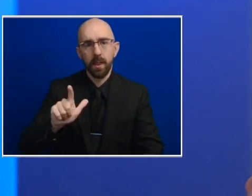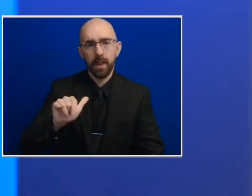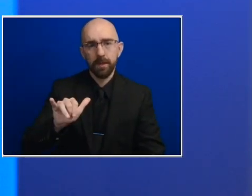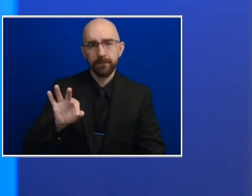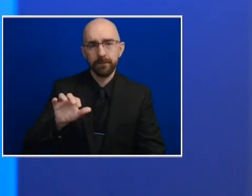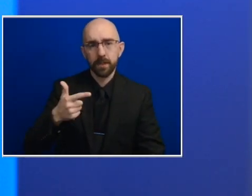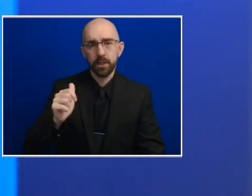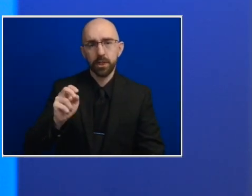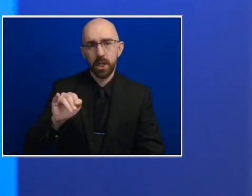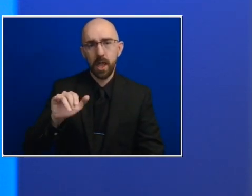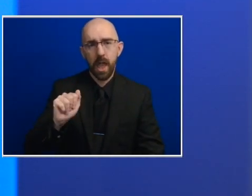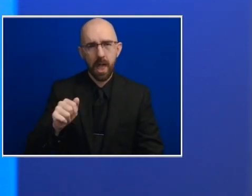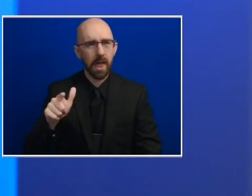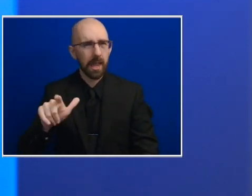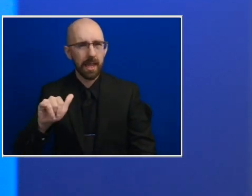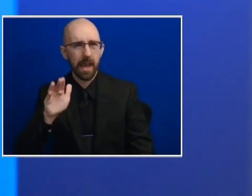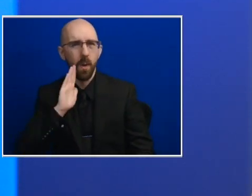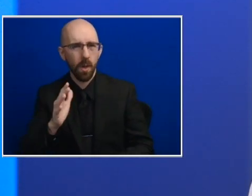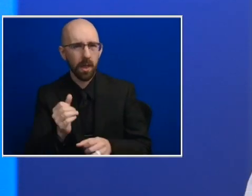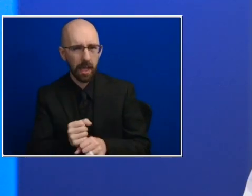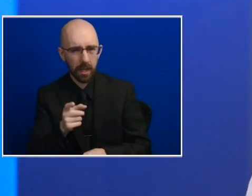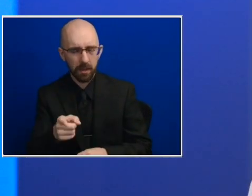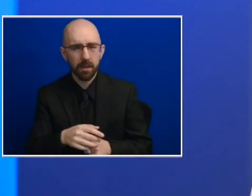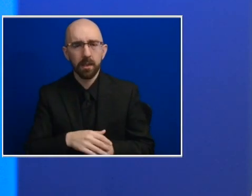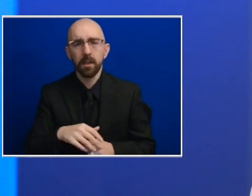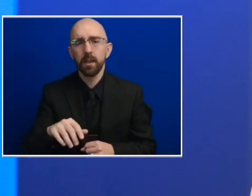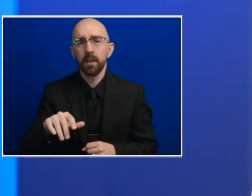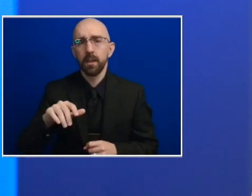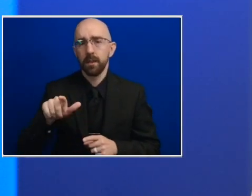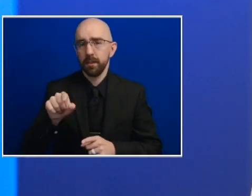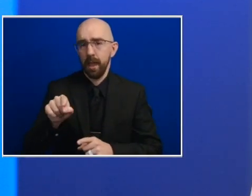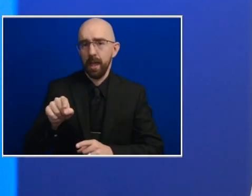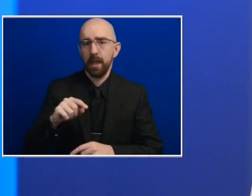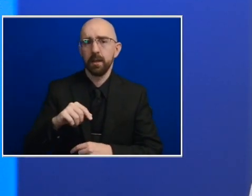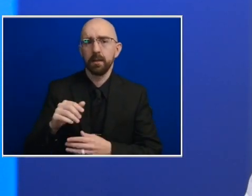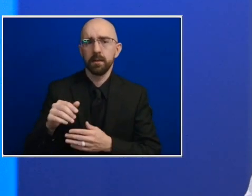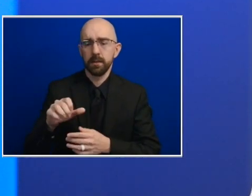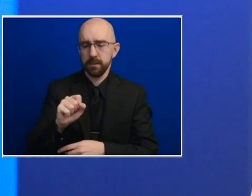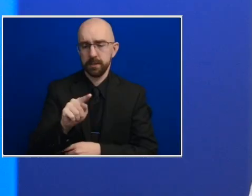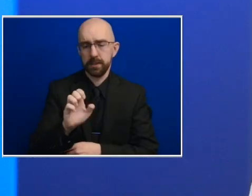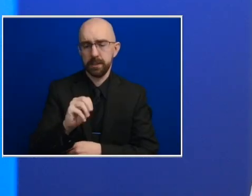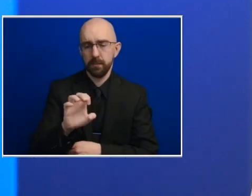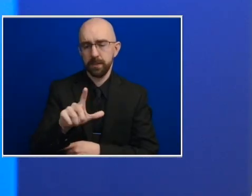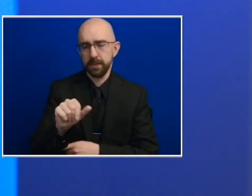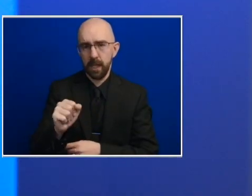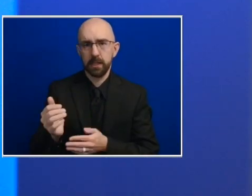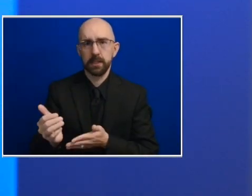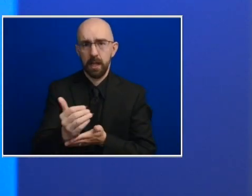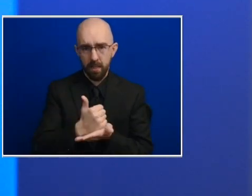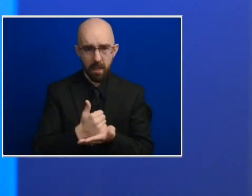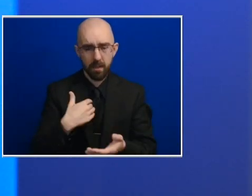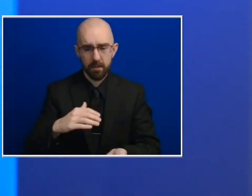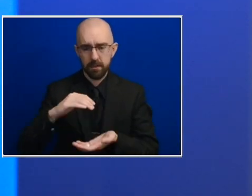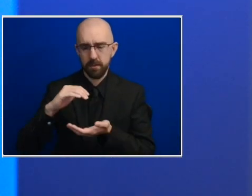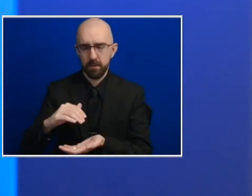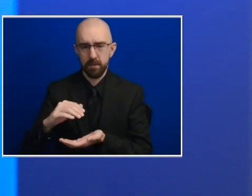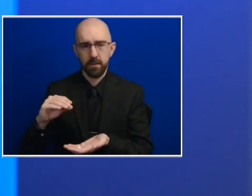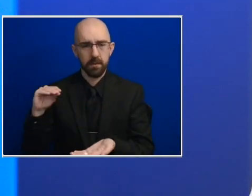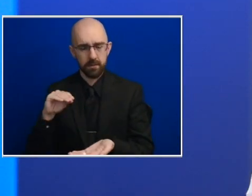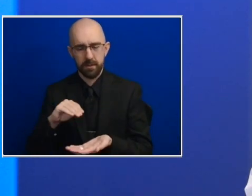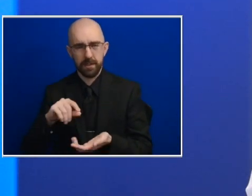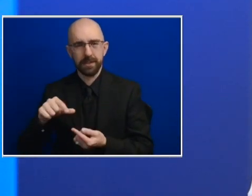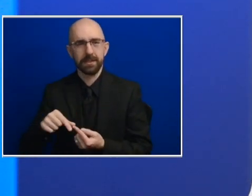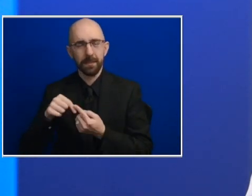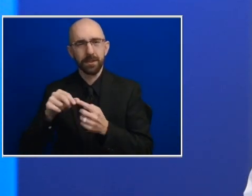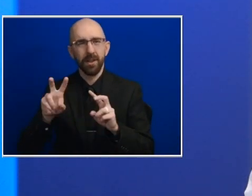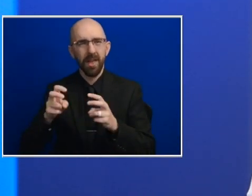getting. Lyfgenia is stem cells are collected, and then we insert a special cord